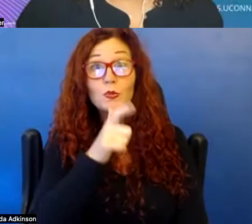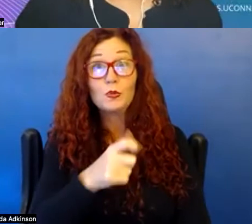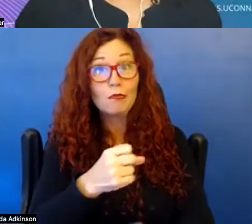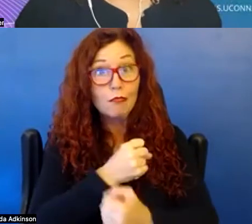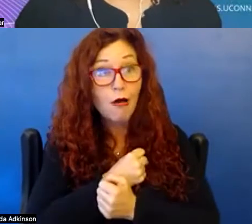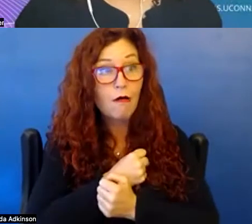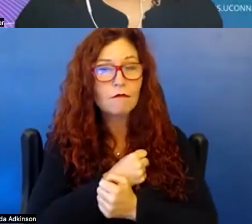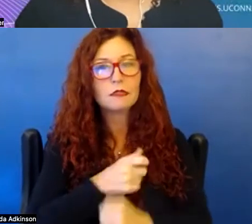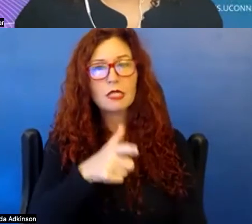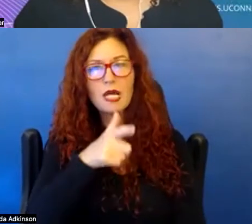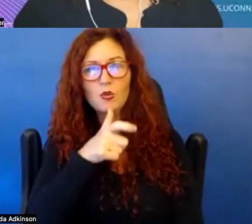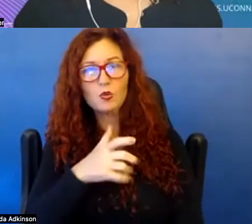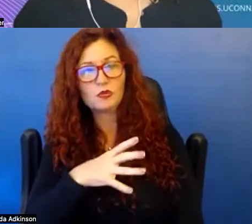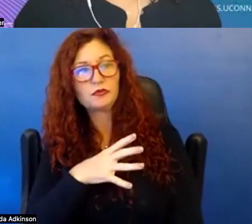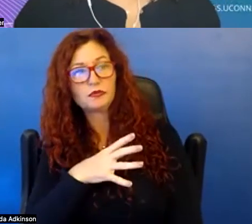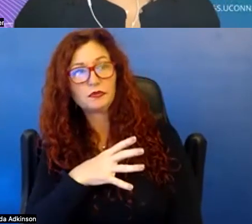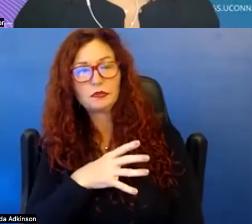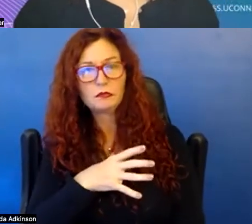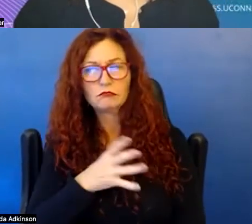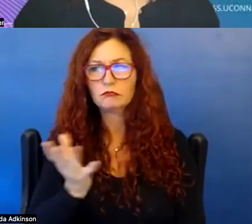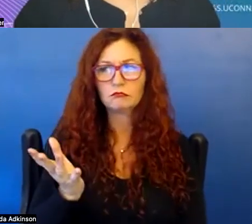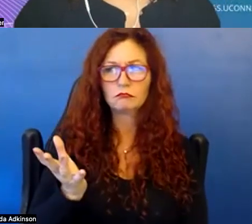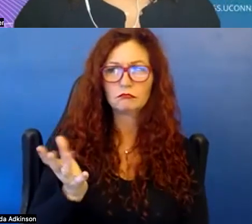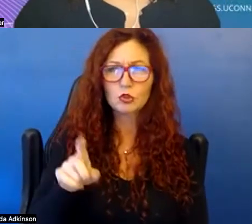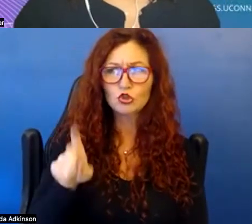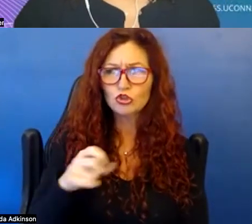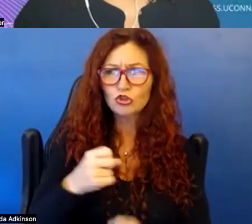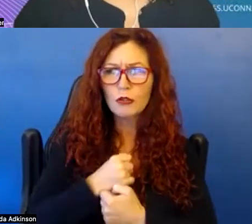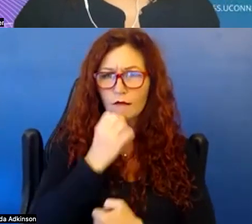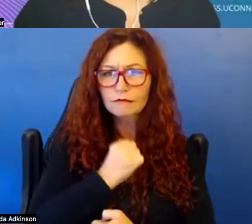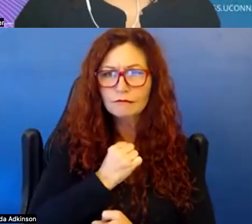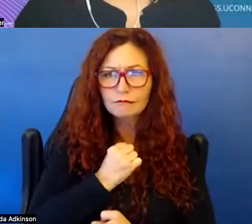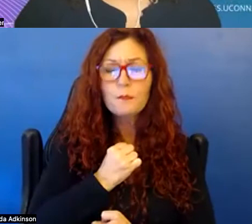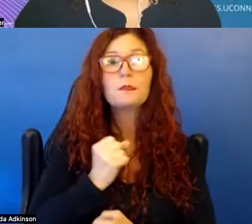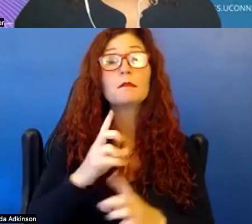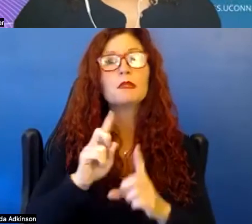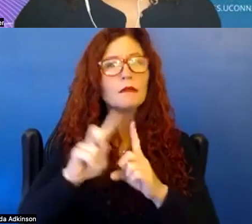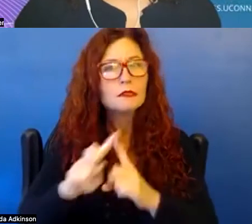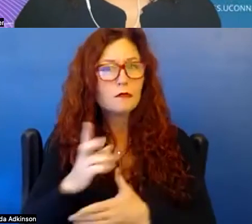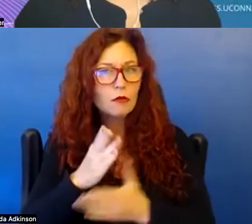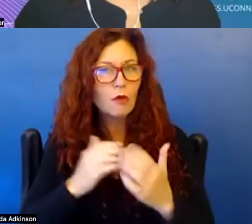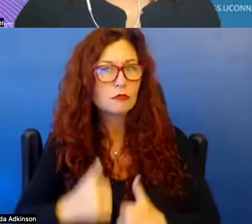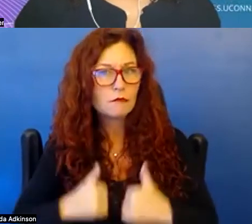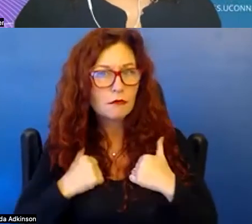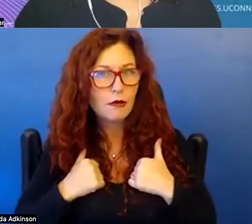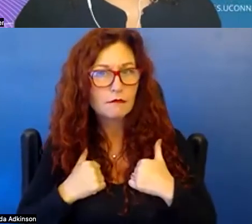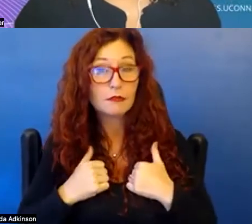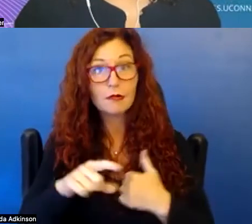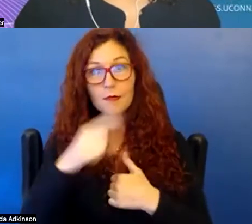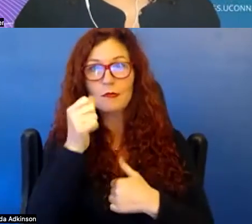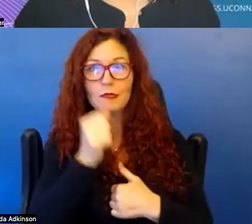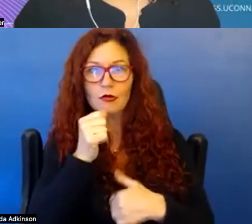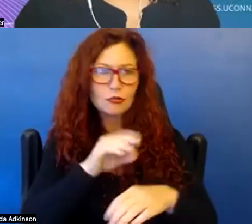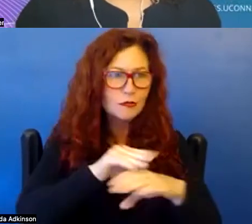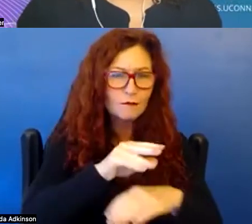them, why they should in many aspects of their lives and the ways in which Black girls contribute to our culture and contribute to